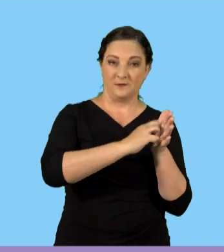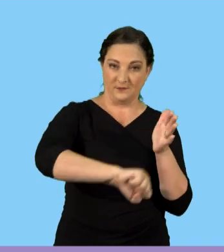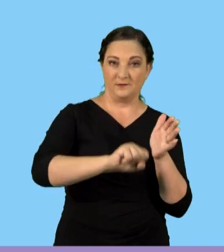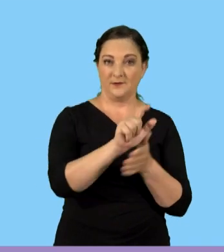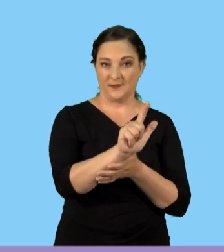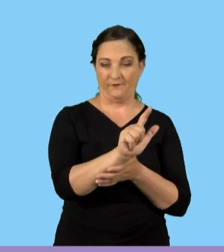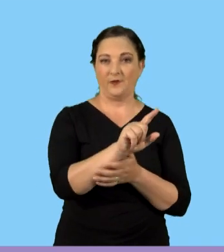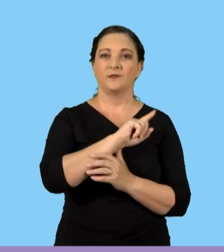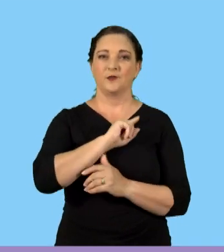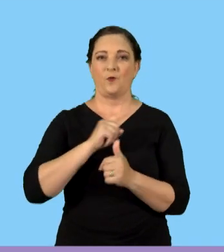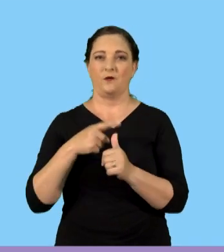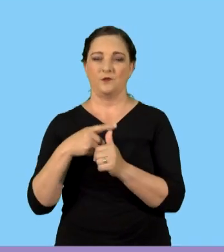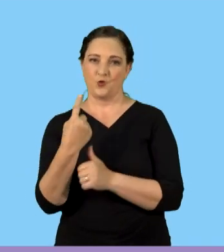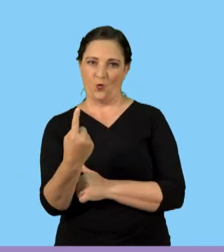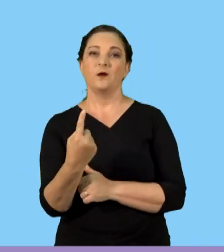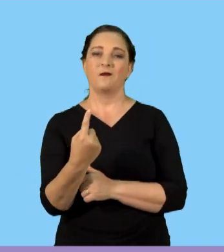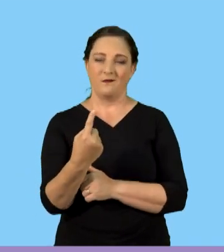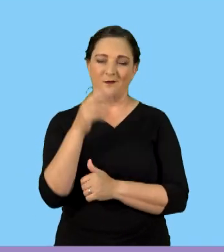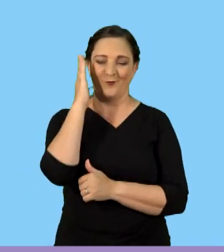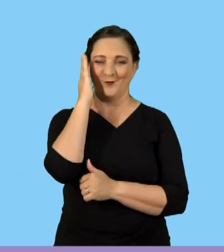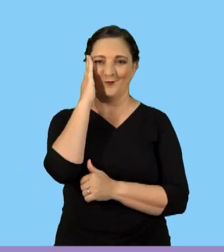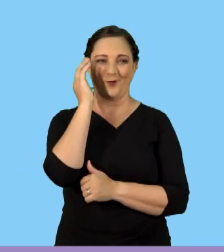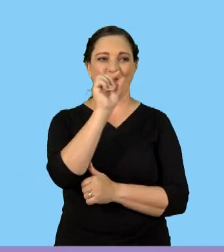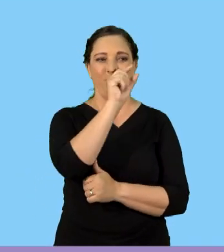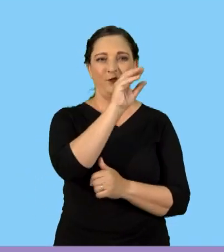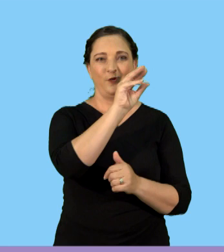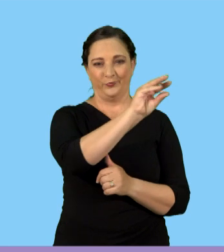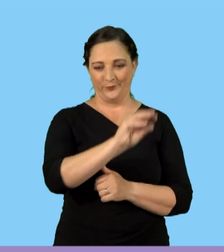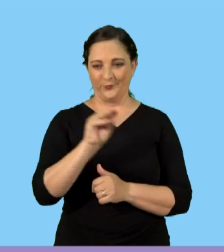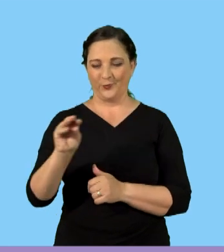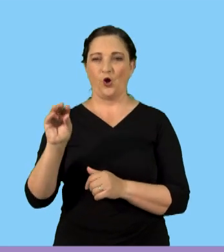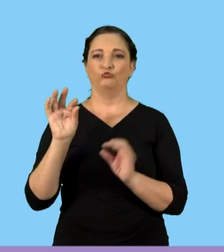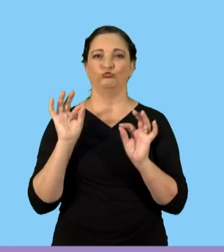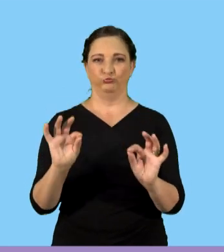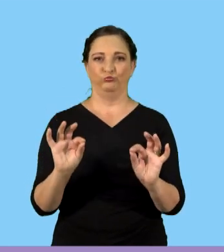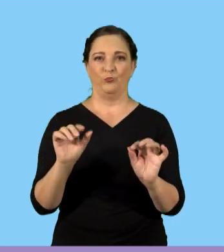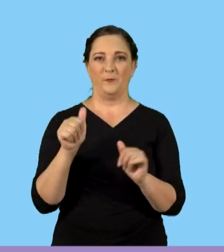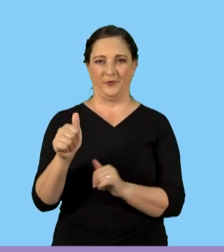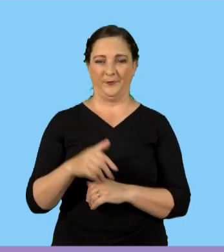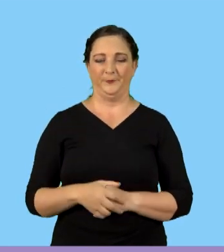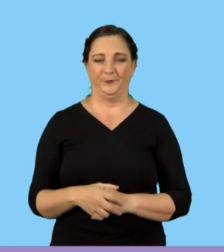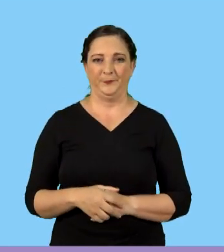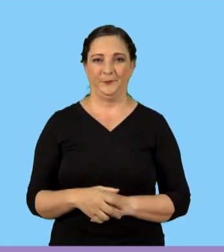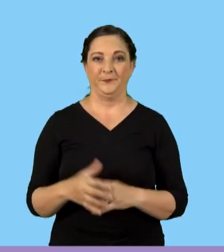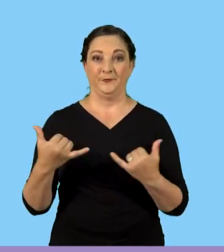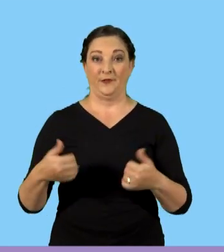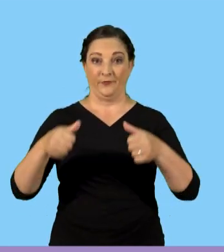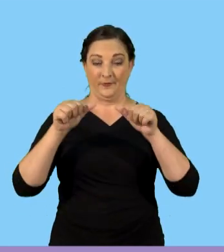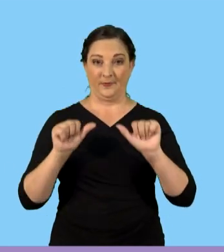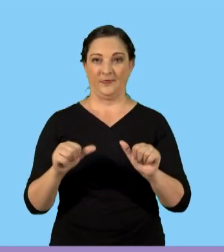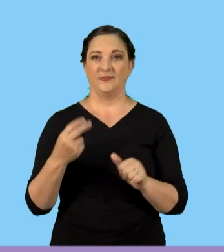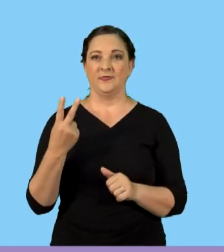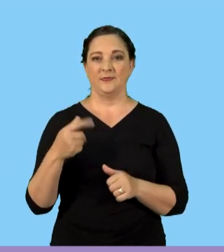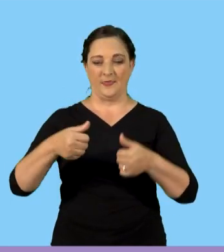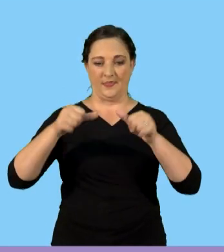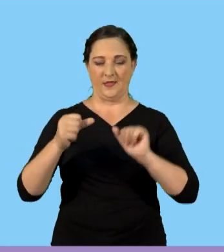7, we get 1. So that means that we are absolutely correct in that input value. Let's go over to the